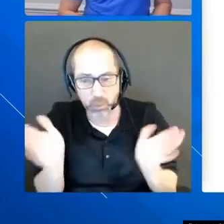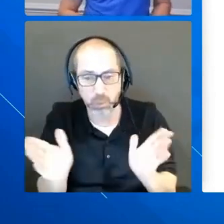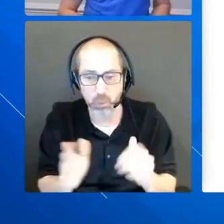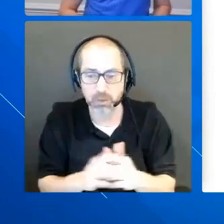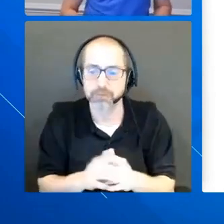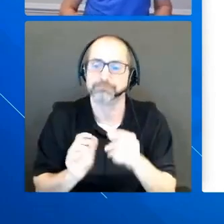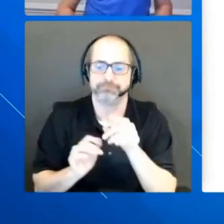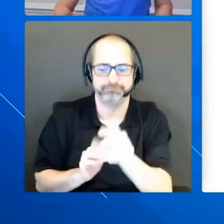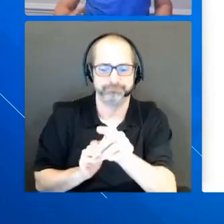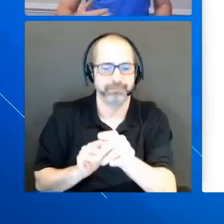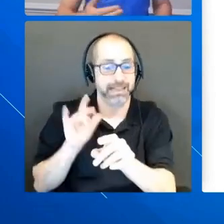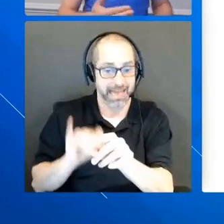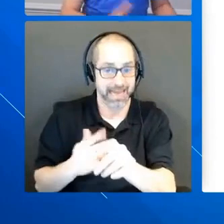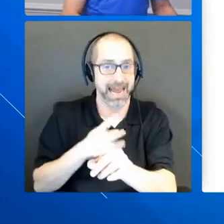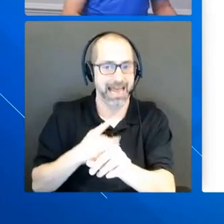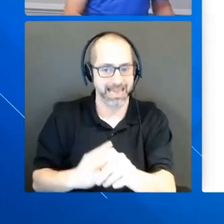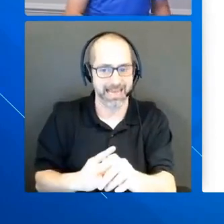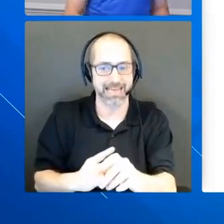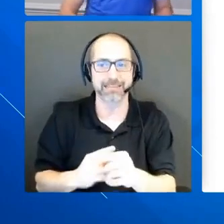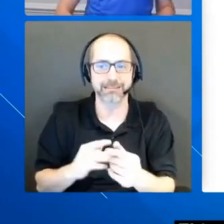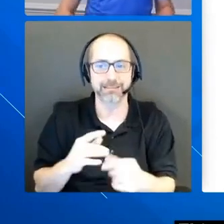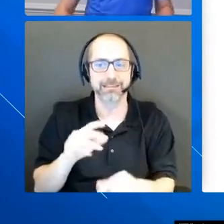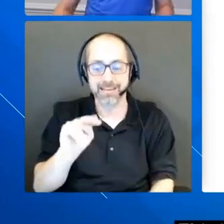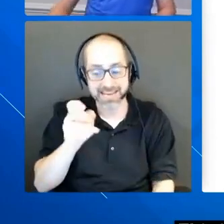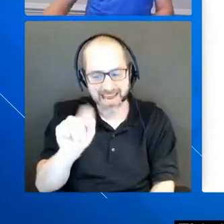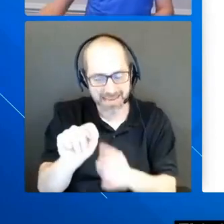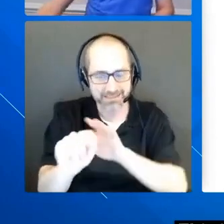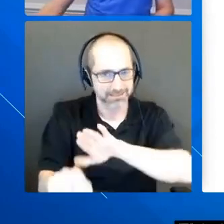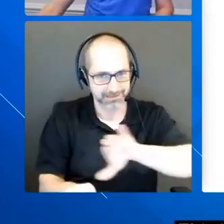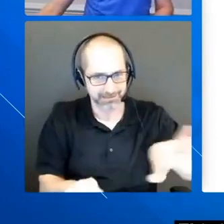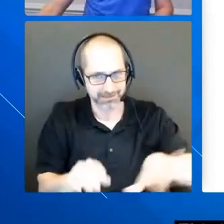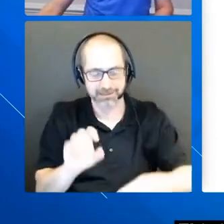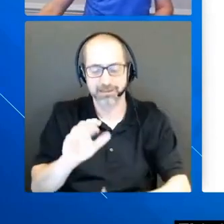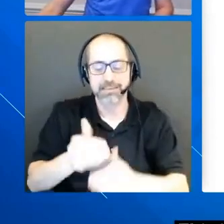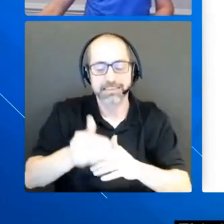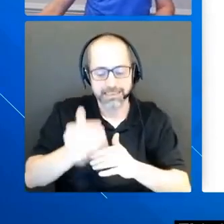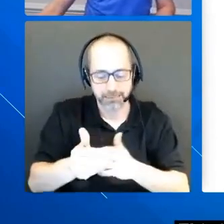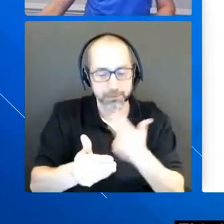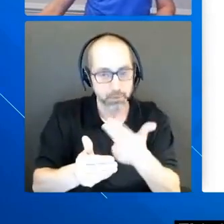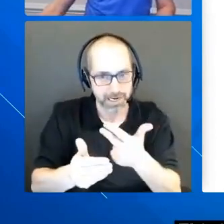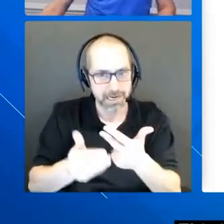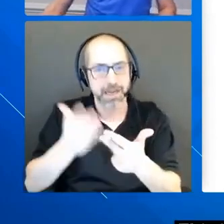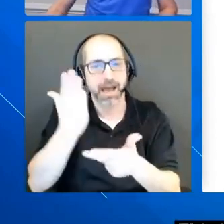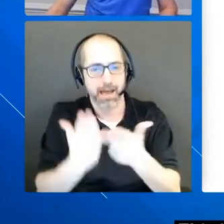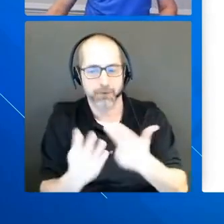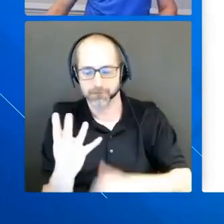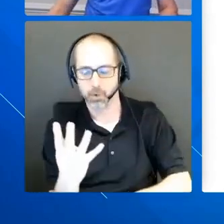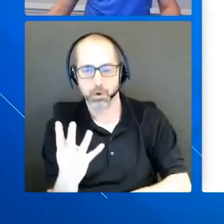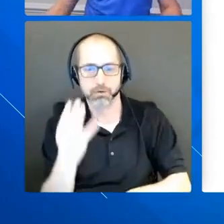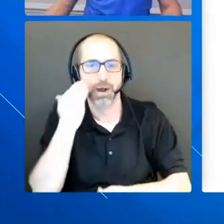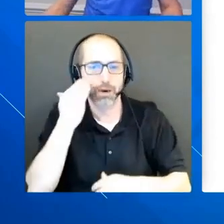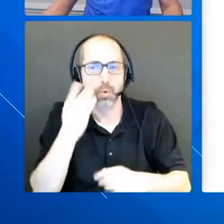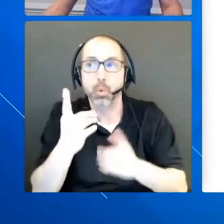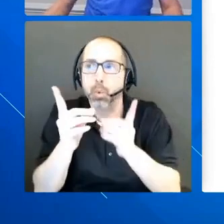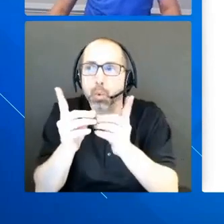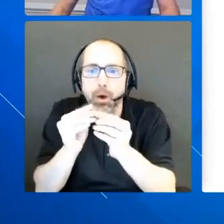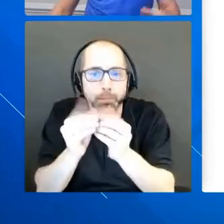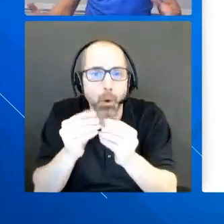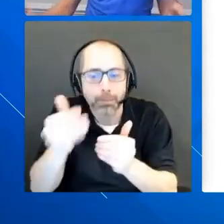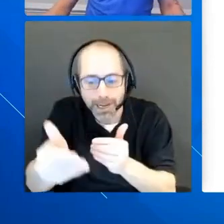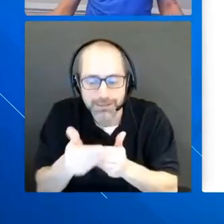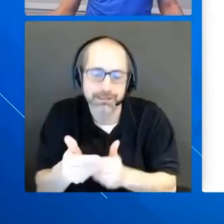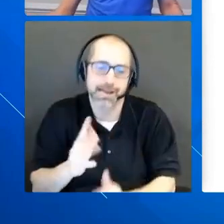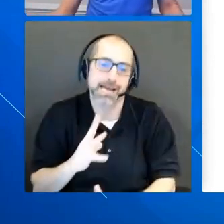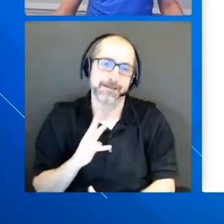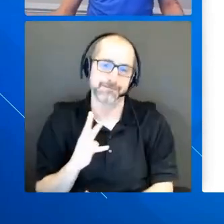this. This says, instead of next button, step 3 of 4 button. So my brain says, you know what?